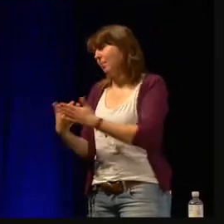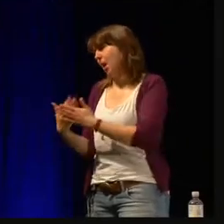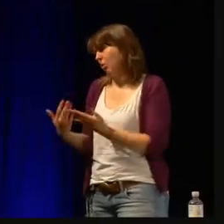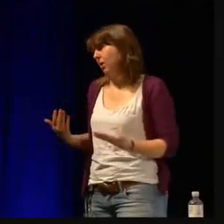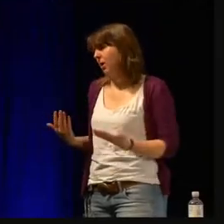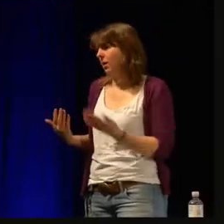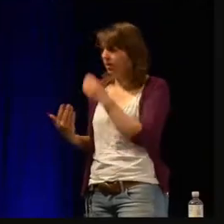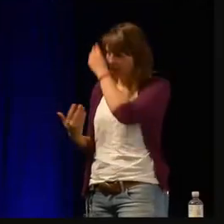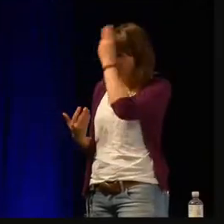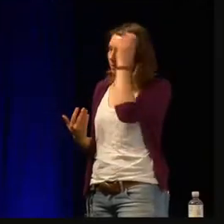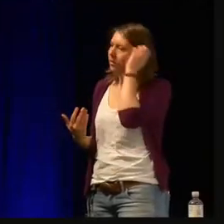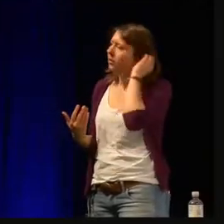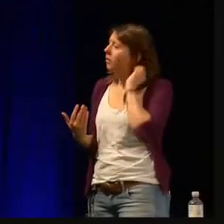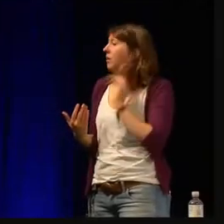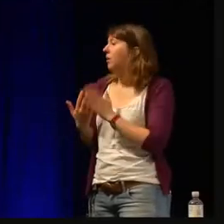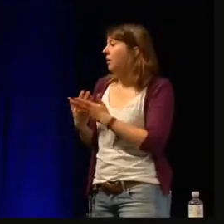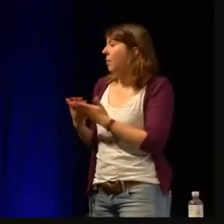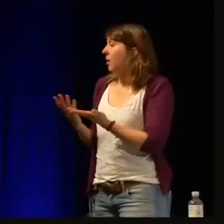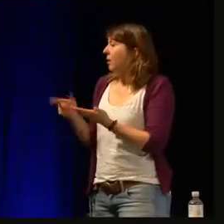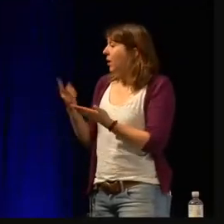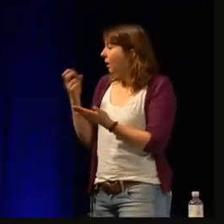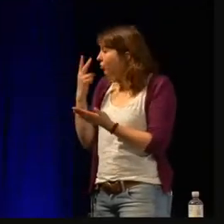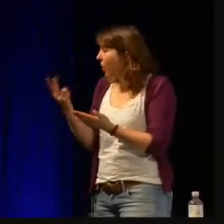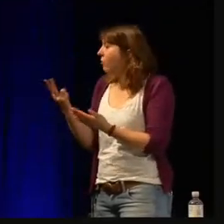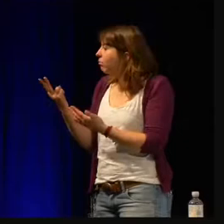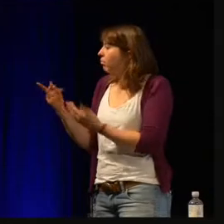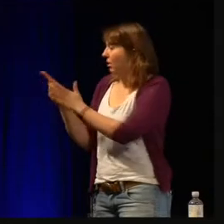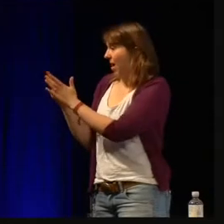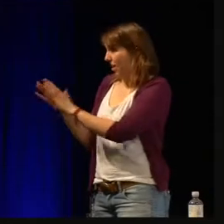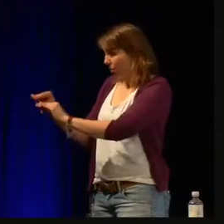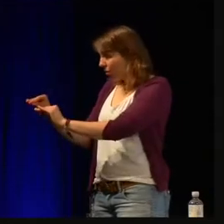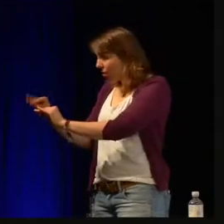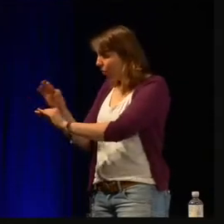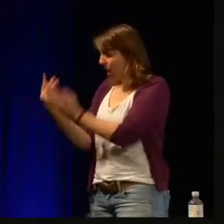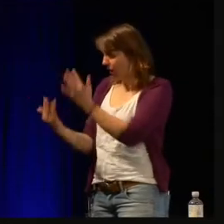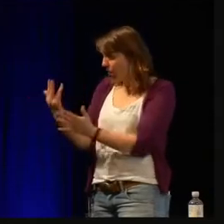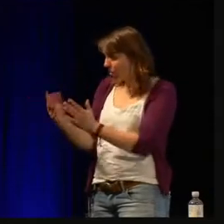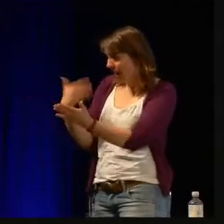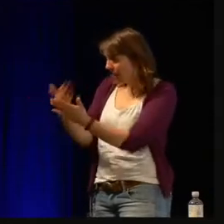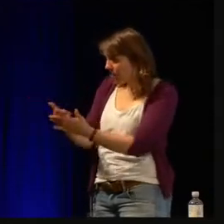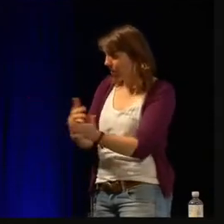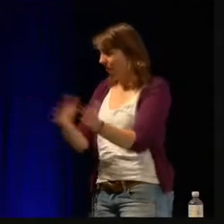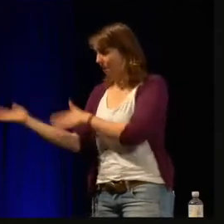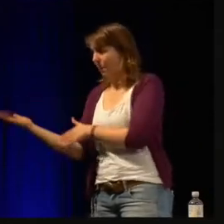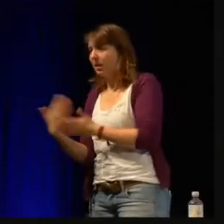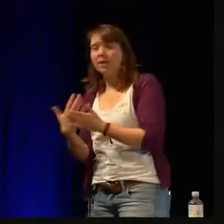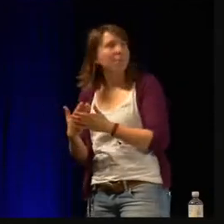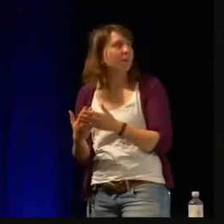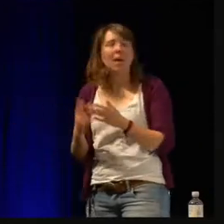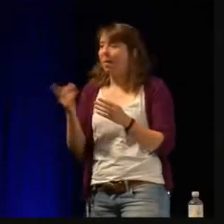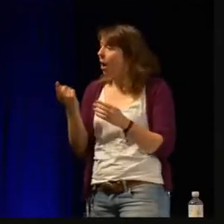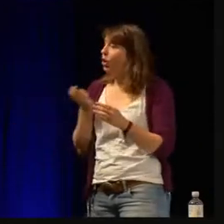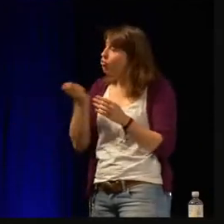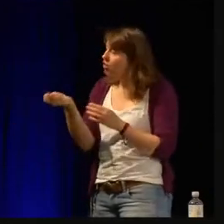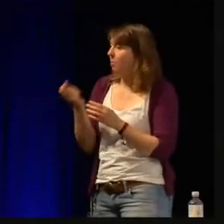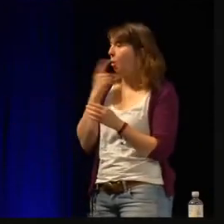And this is maybe an extreme case of how data is actually impacting the outcome